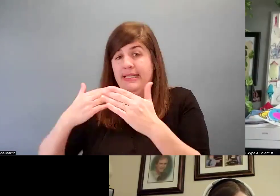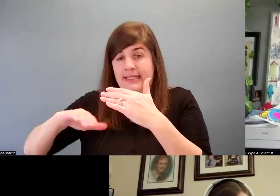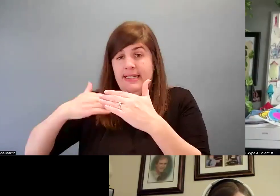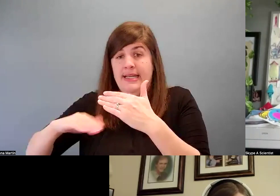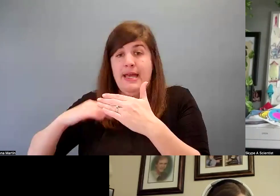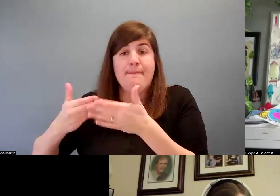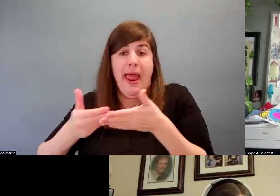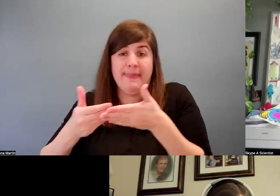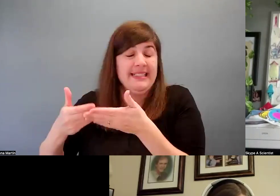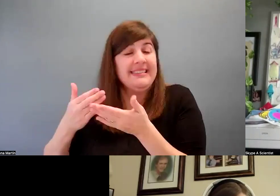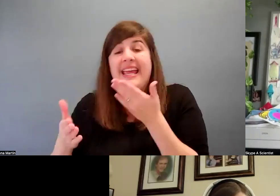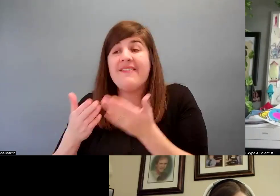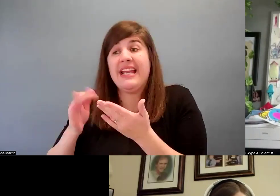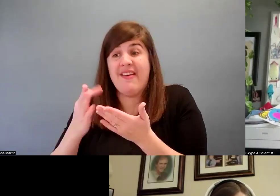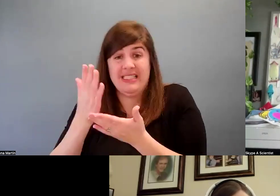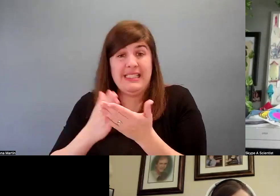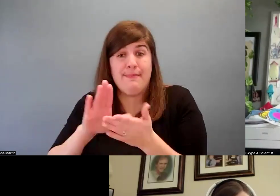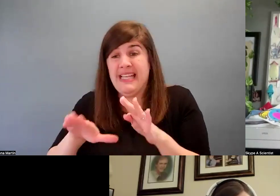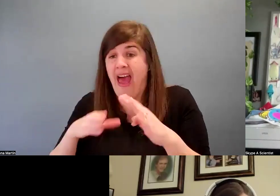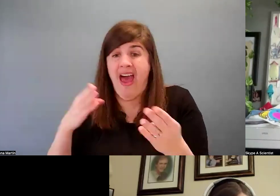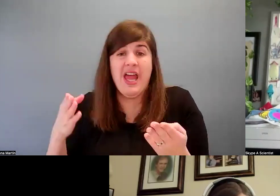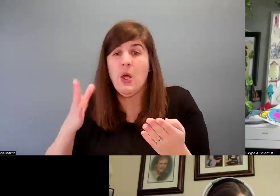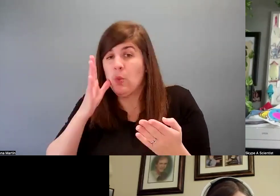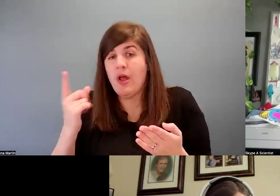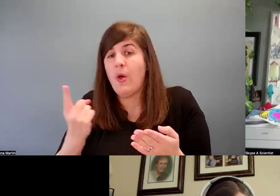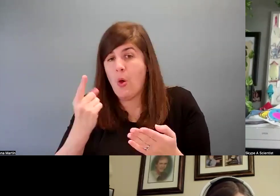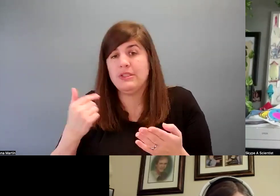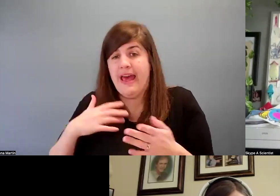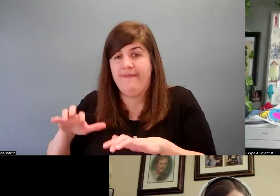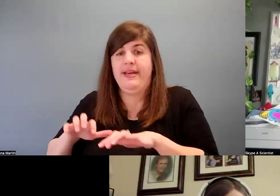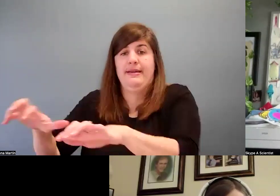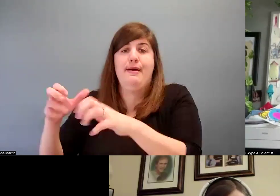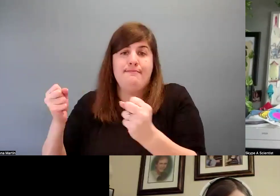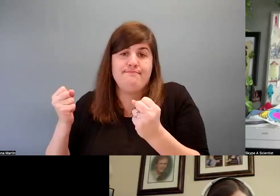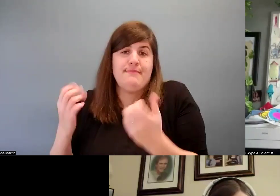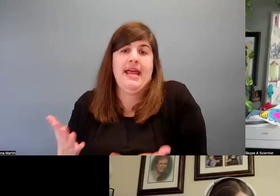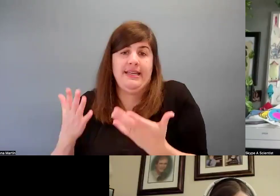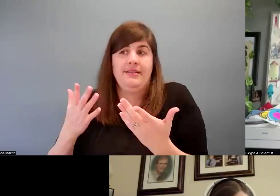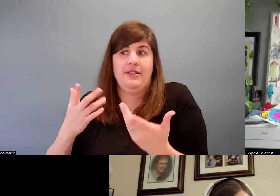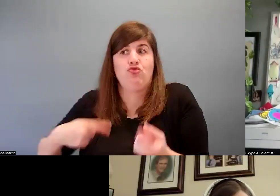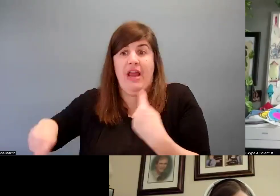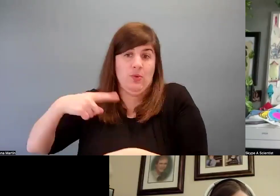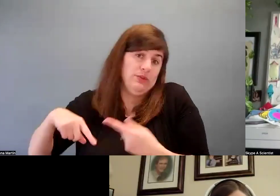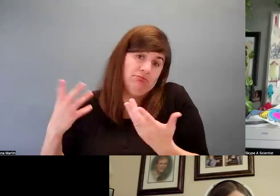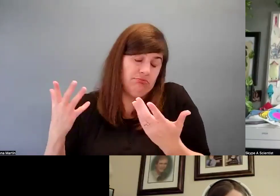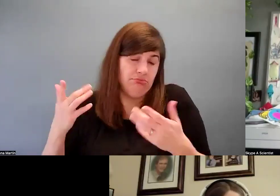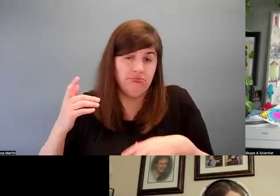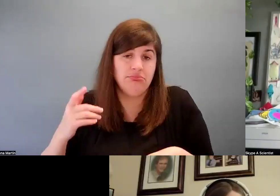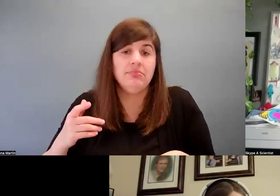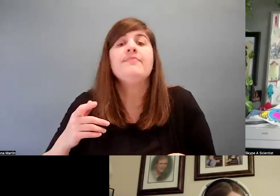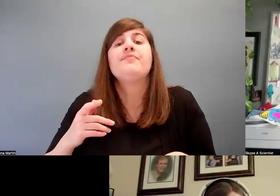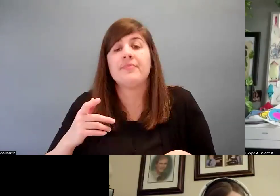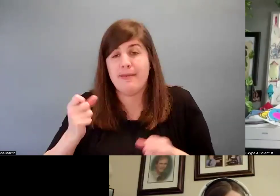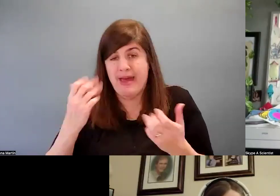that even if some of them die, there will always be some of them around. Um, there's as many different kinds